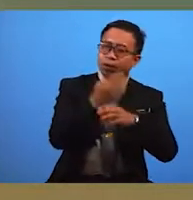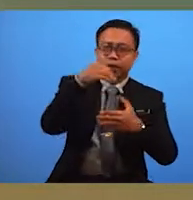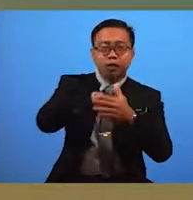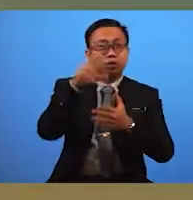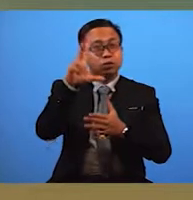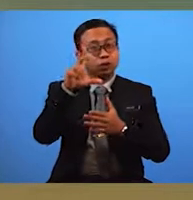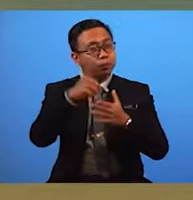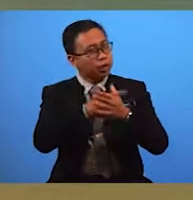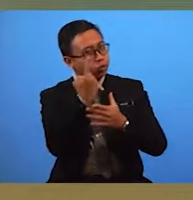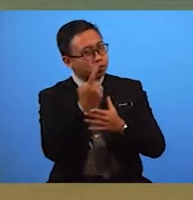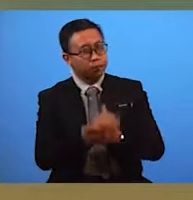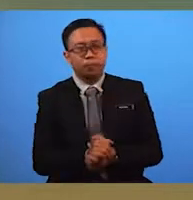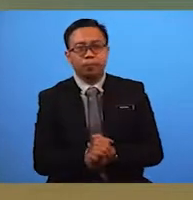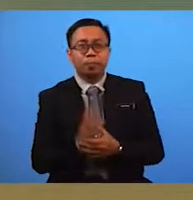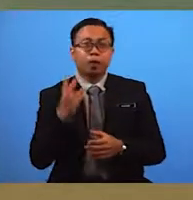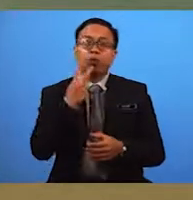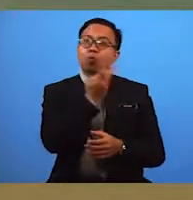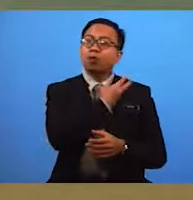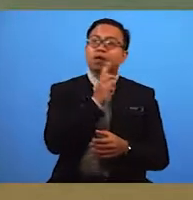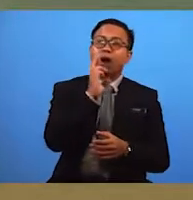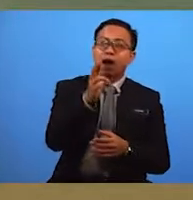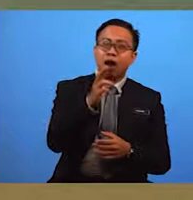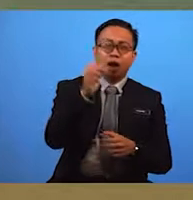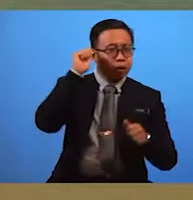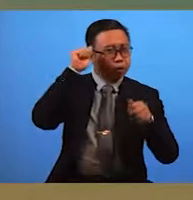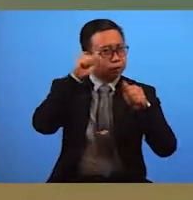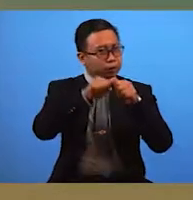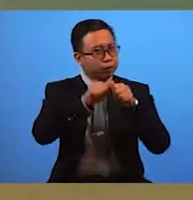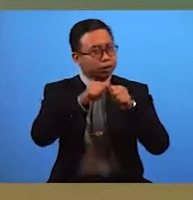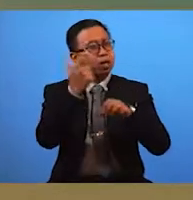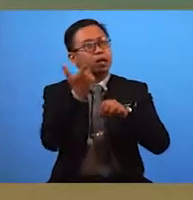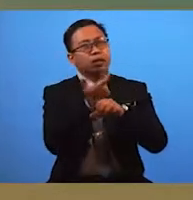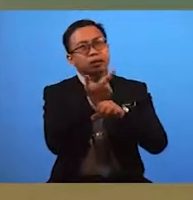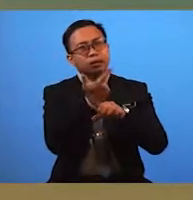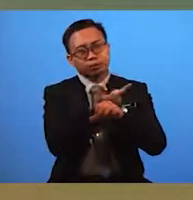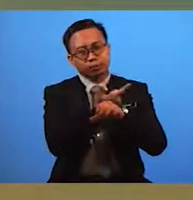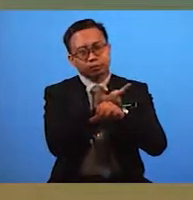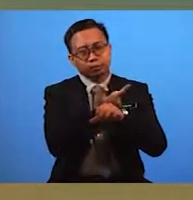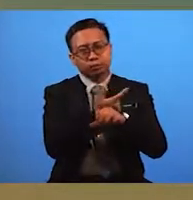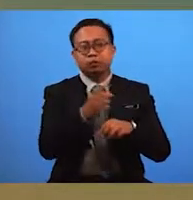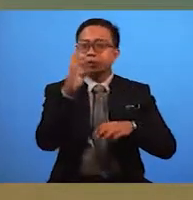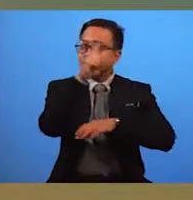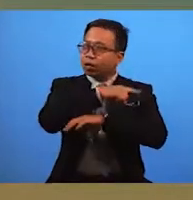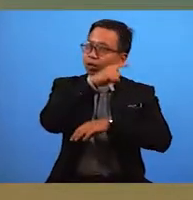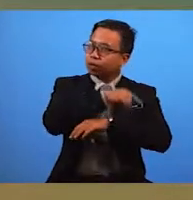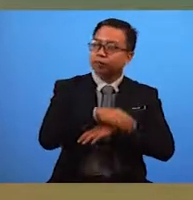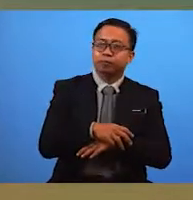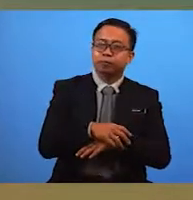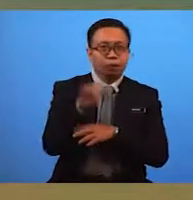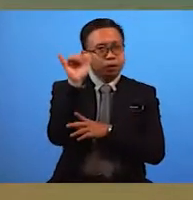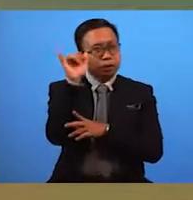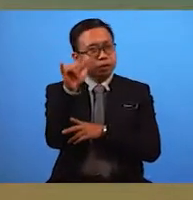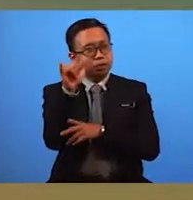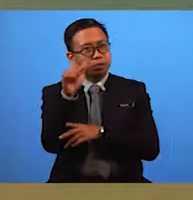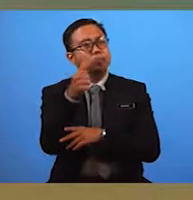3 months? We are reminded of these practices on a daily basis. Yep, you're